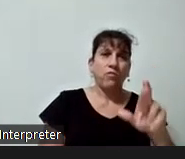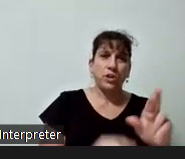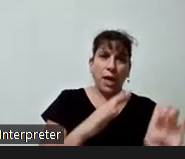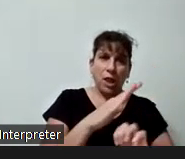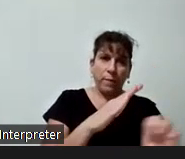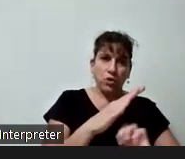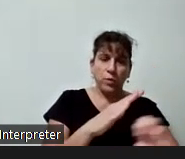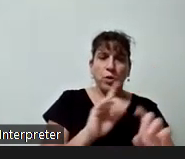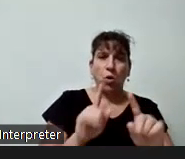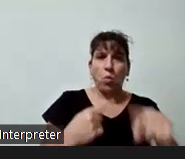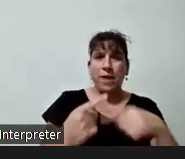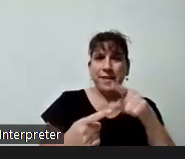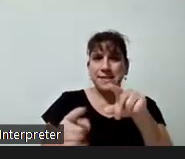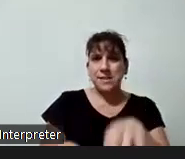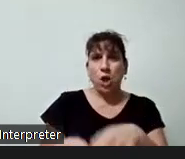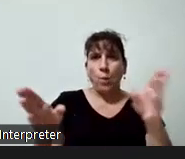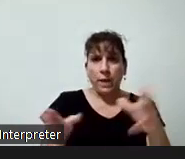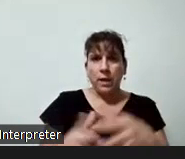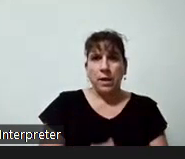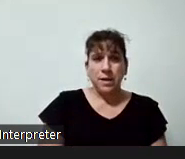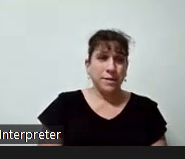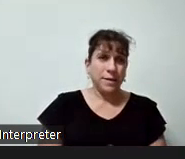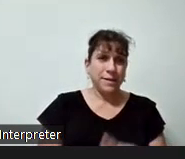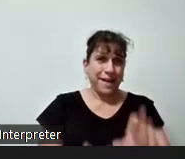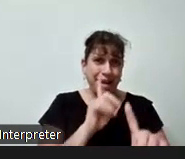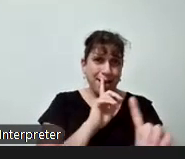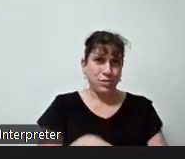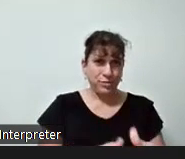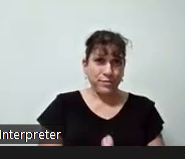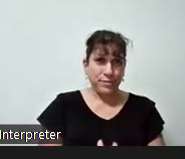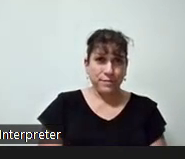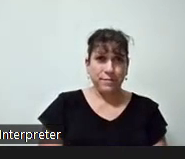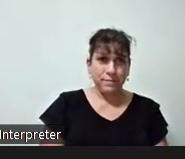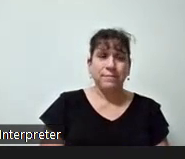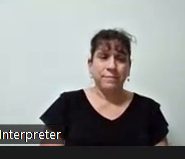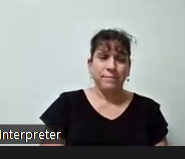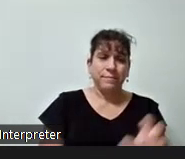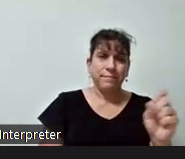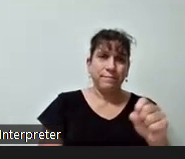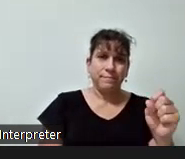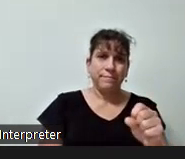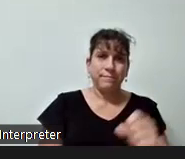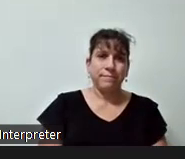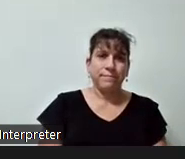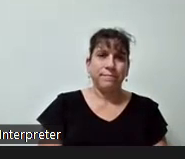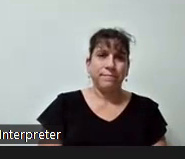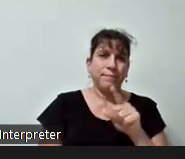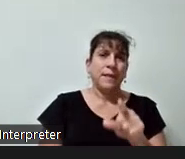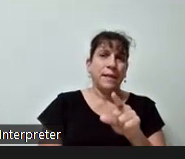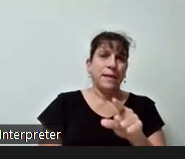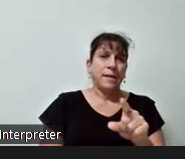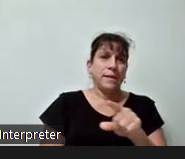once this is open? Was that answered? Yeah, okay. The feeder schools for this middle school have not been